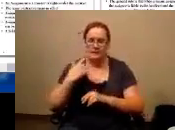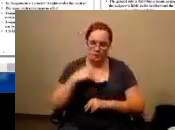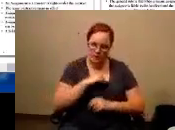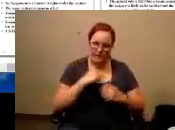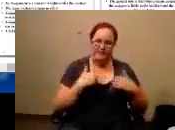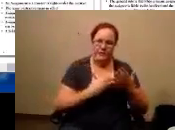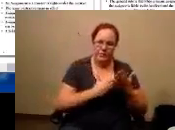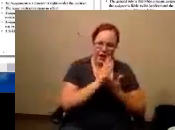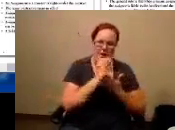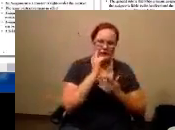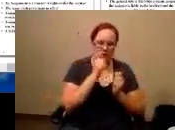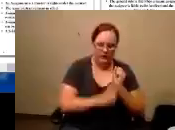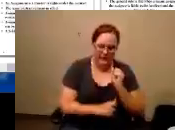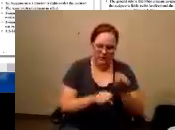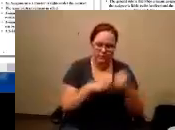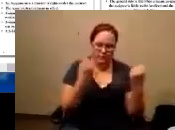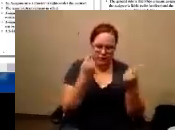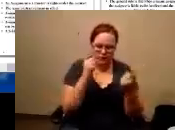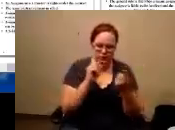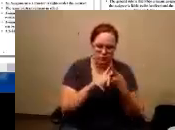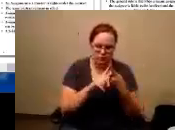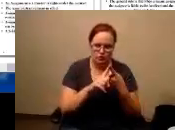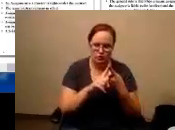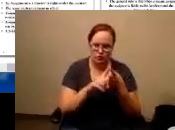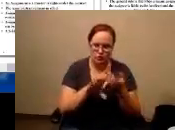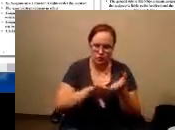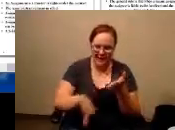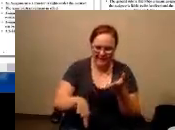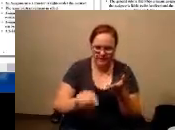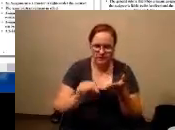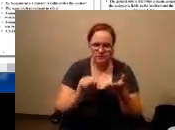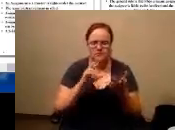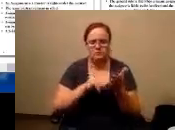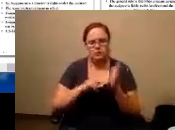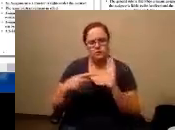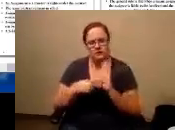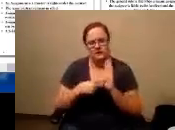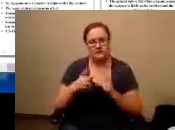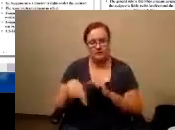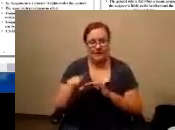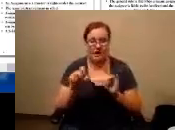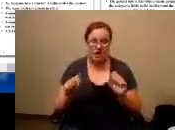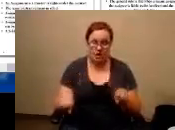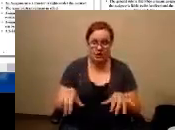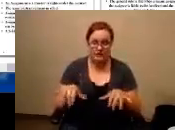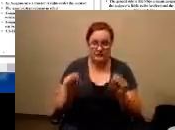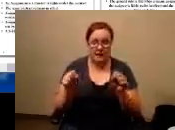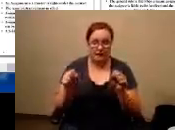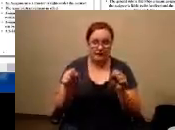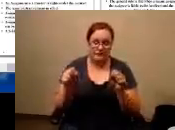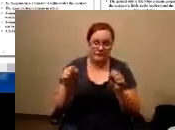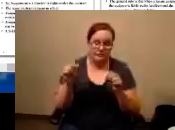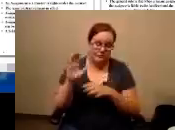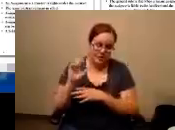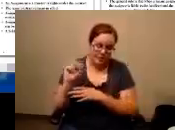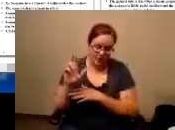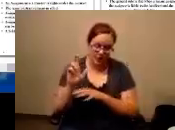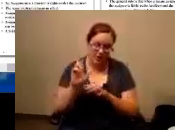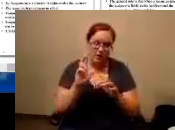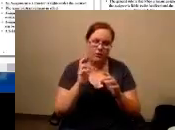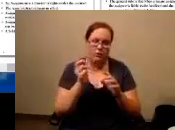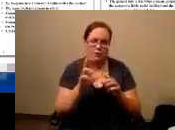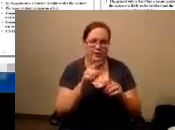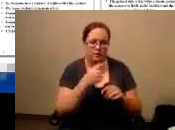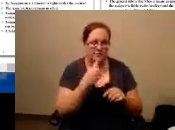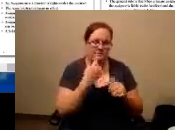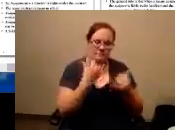each breach to waive it. What that means is they could take the position that, all right, this time we'll let you pay late, we'll